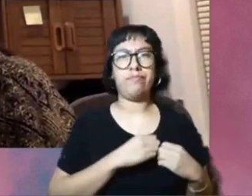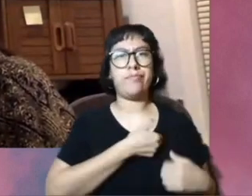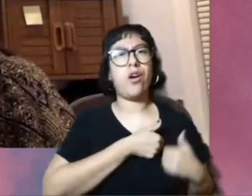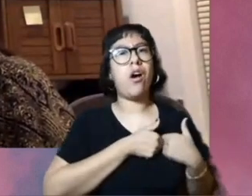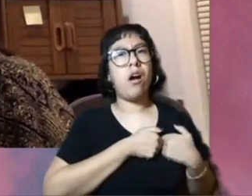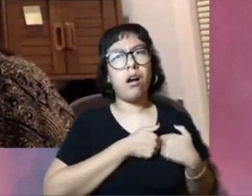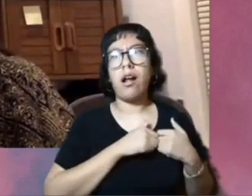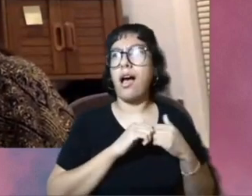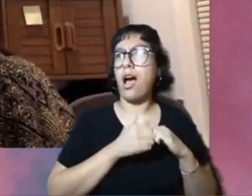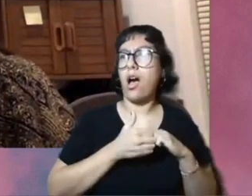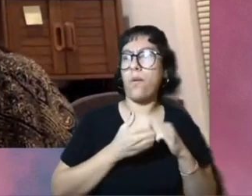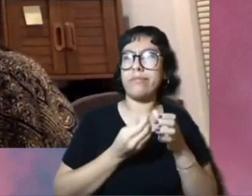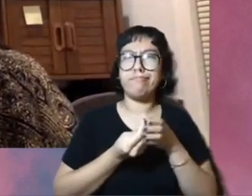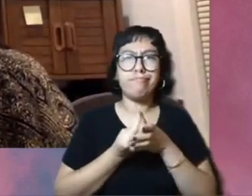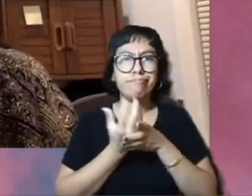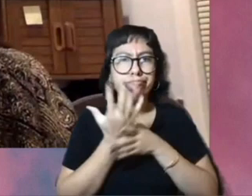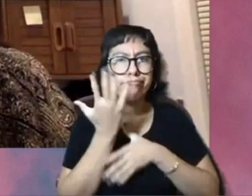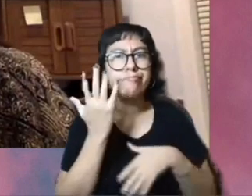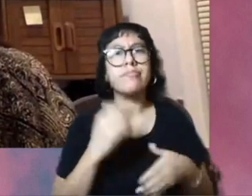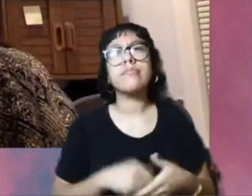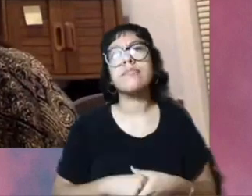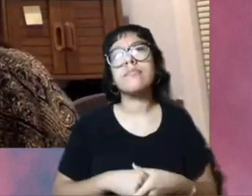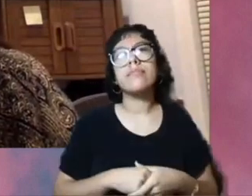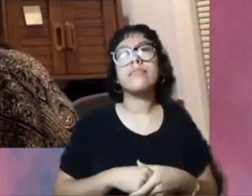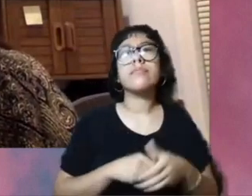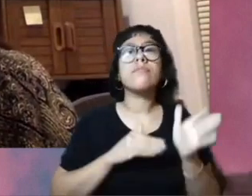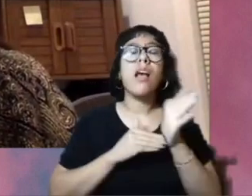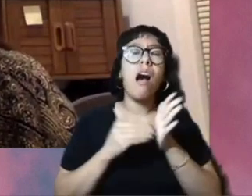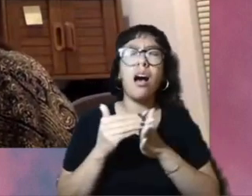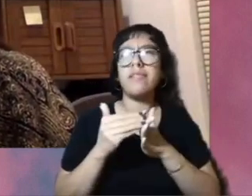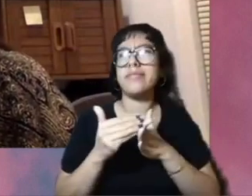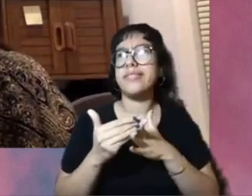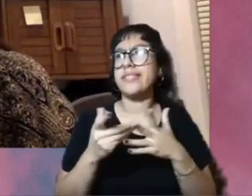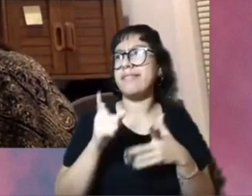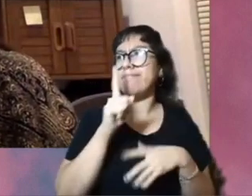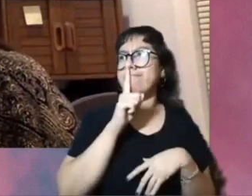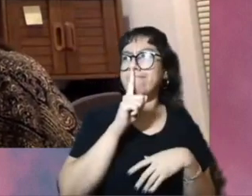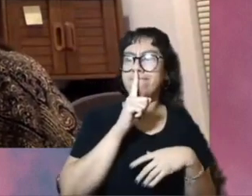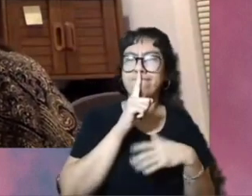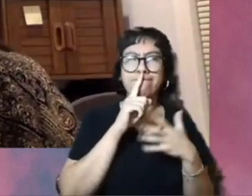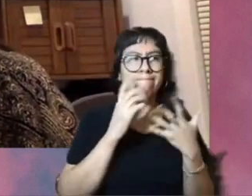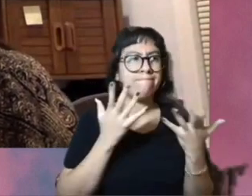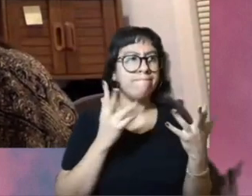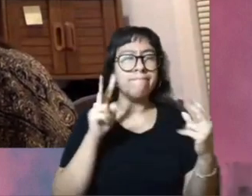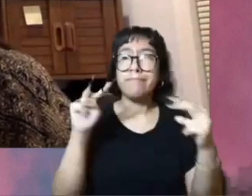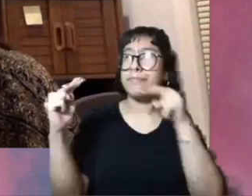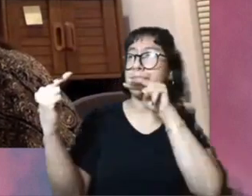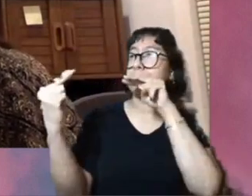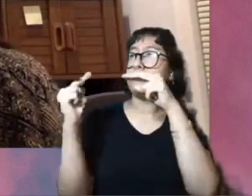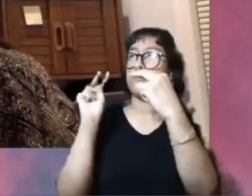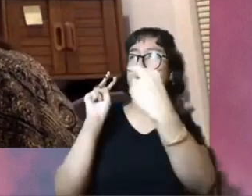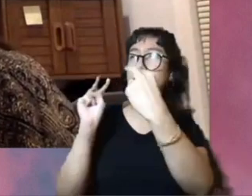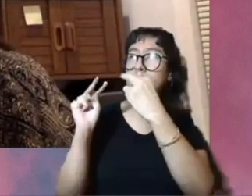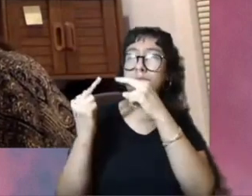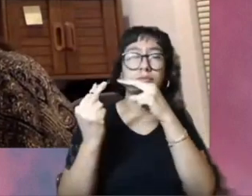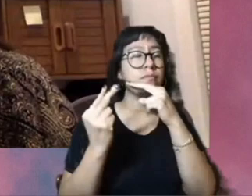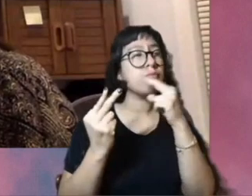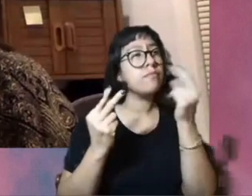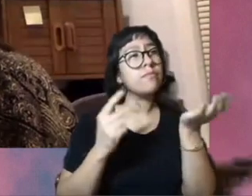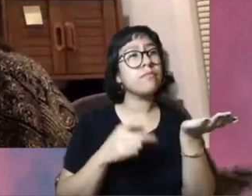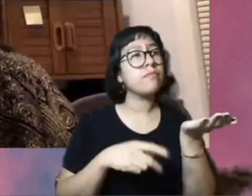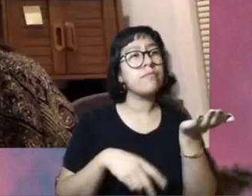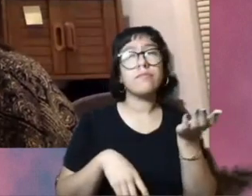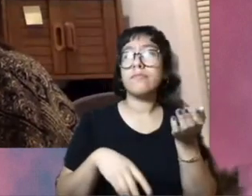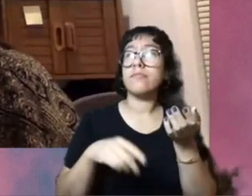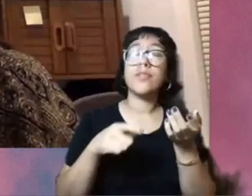I grew. There will often be an unspoken question in their eyes. You do not have to be